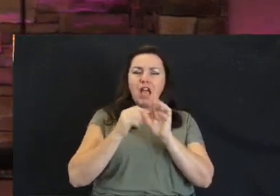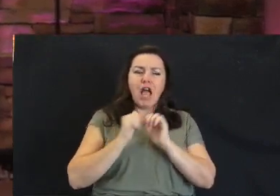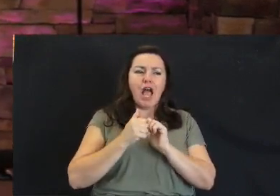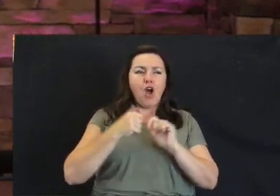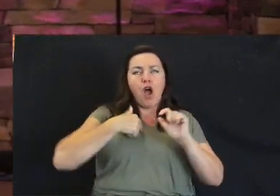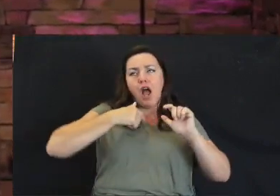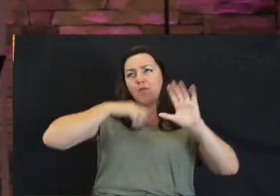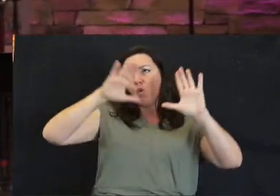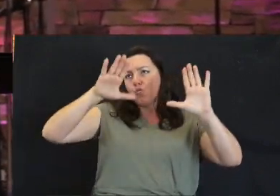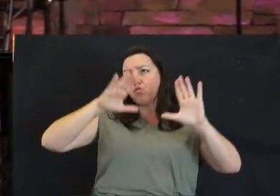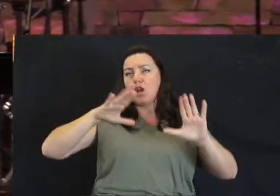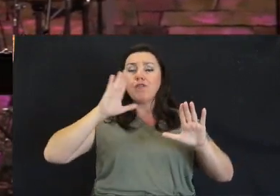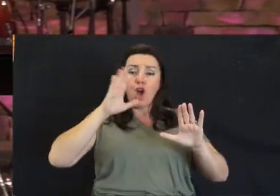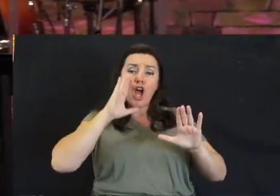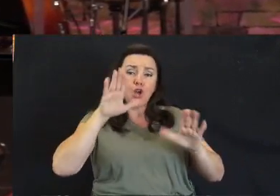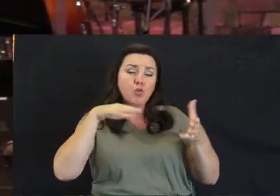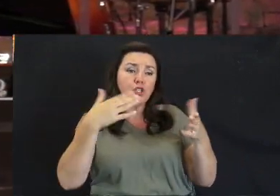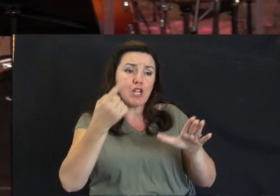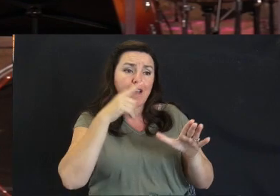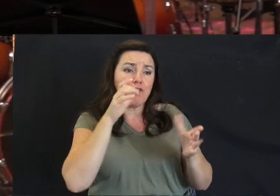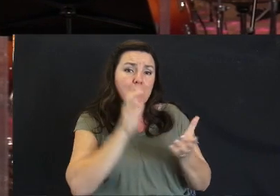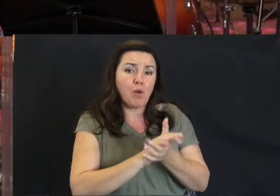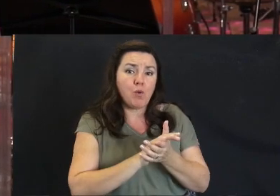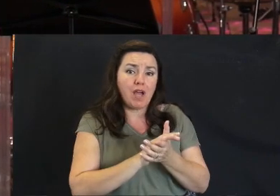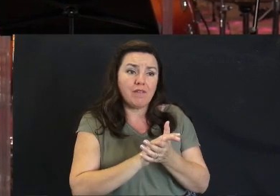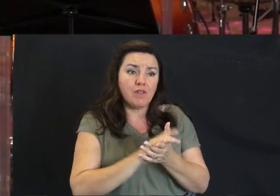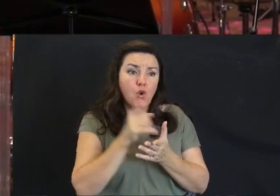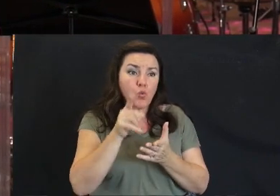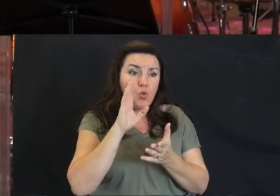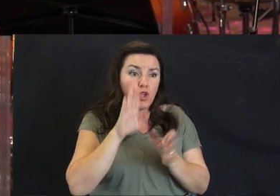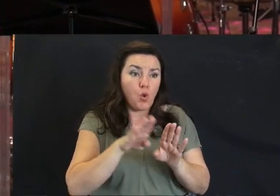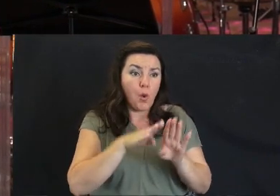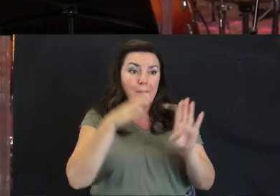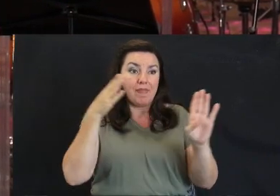wonderful I am And I'll die for my wife Yet I won't even Open the door for her